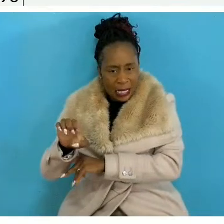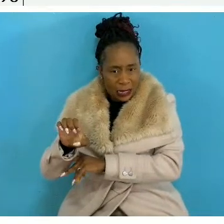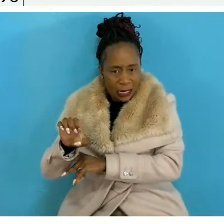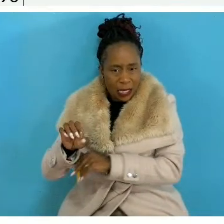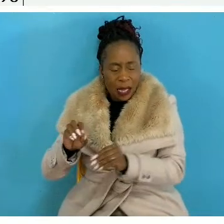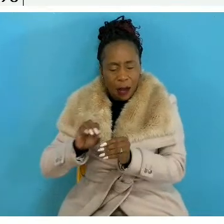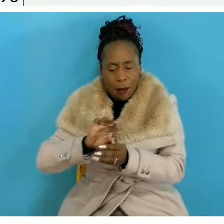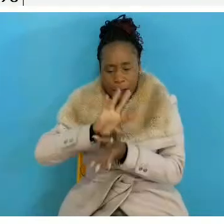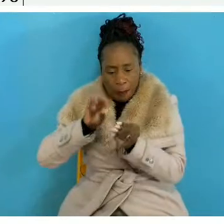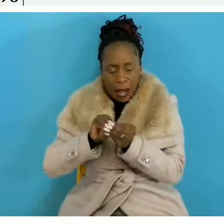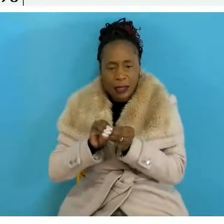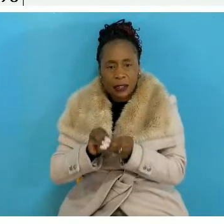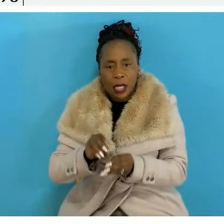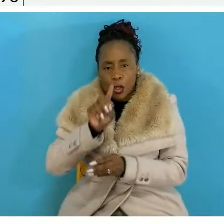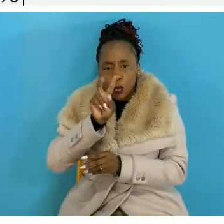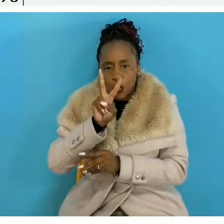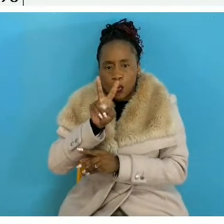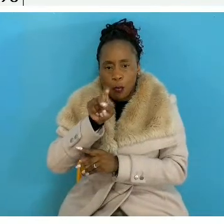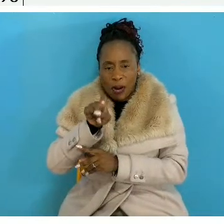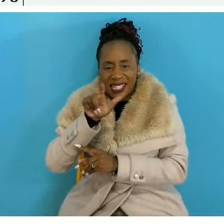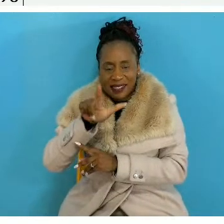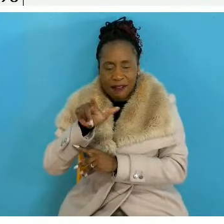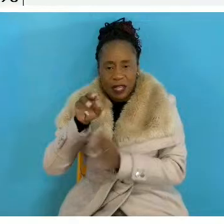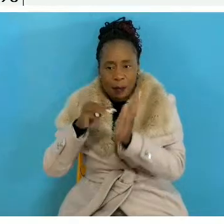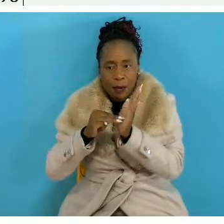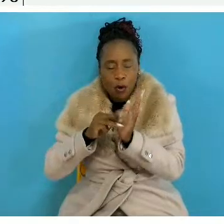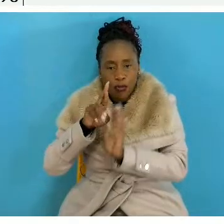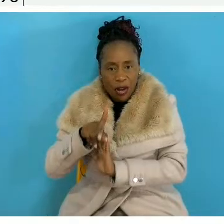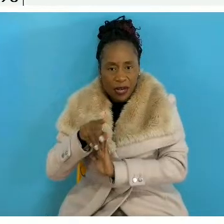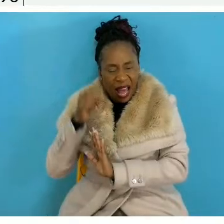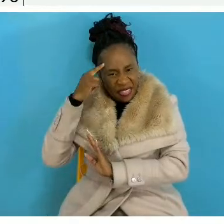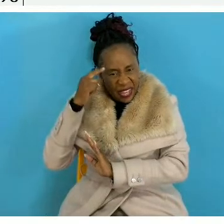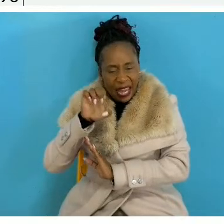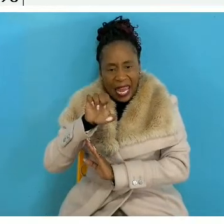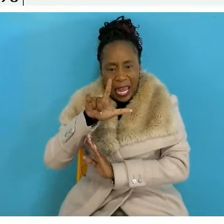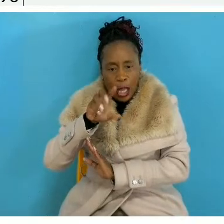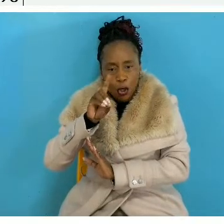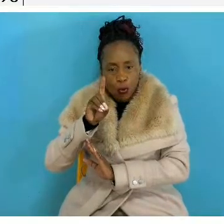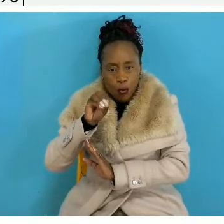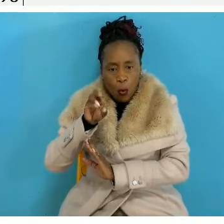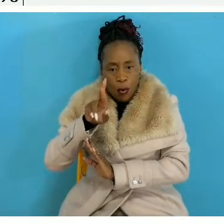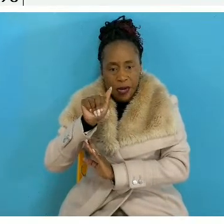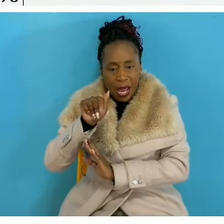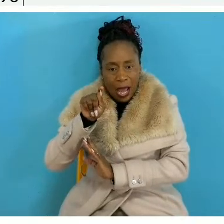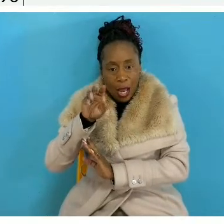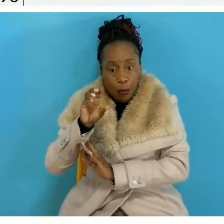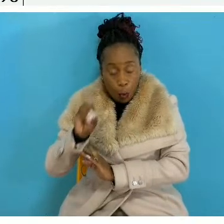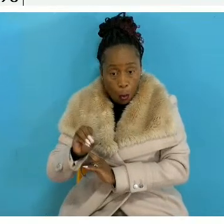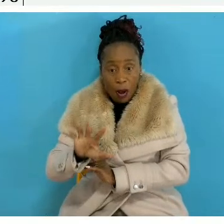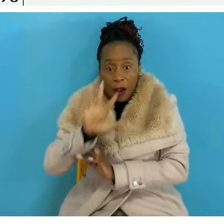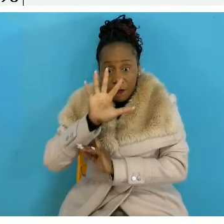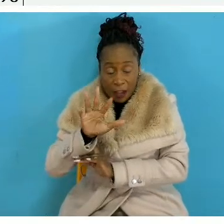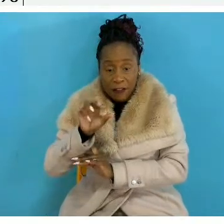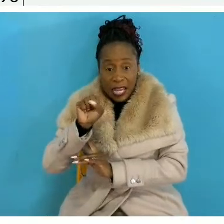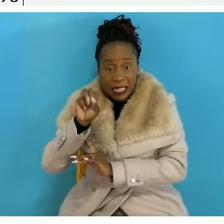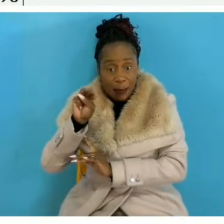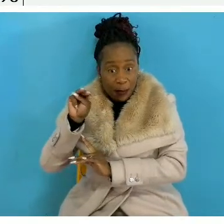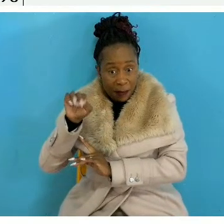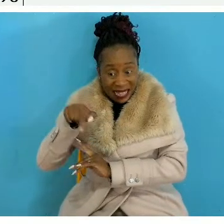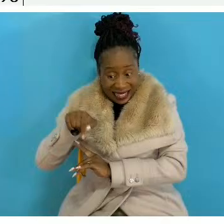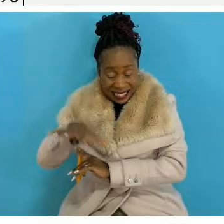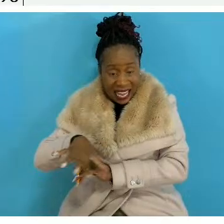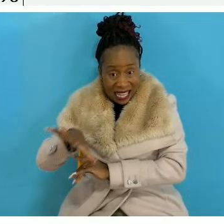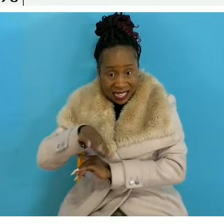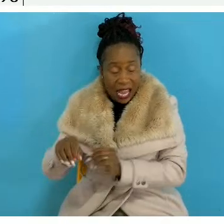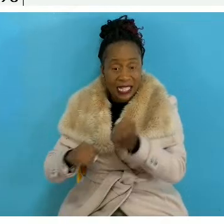value of 2.7 million. And then I think the Eldorado Park, 5 SMMEs in this area were supported to the value